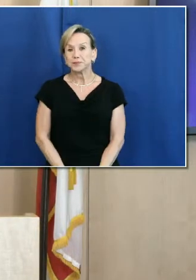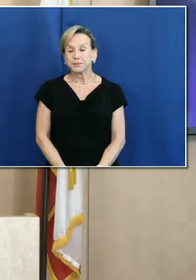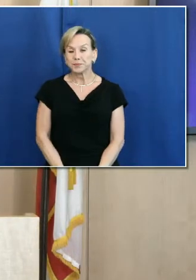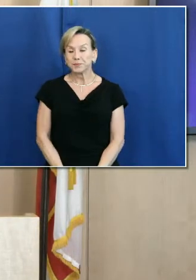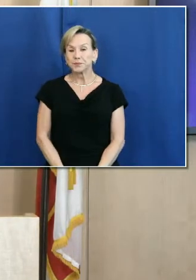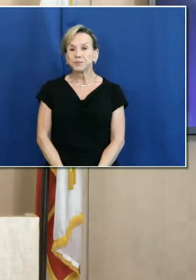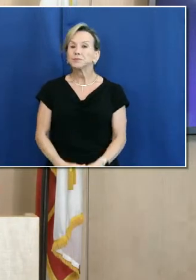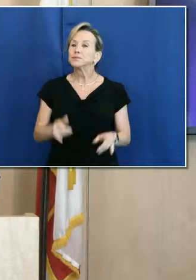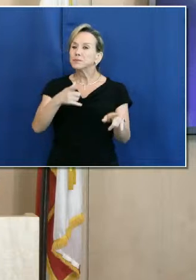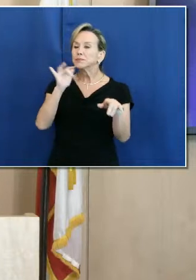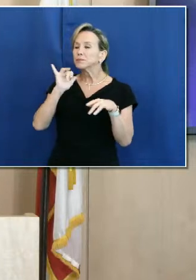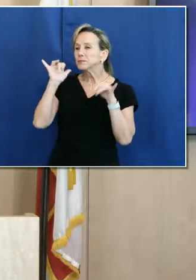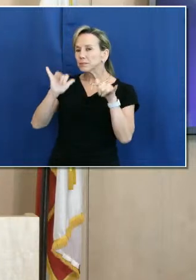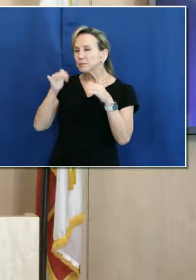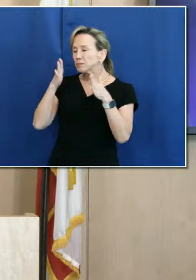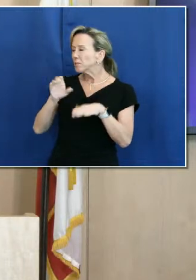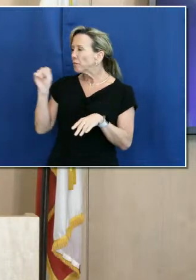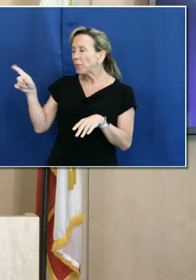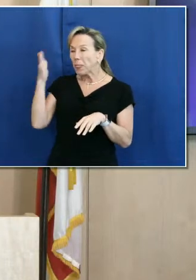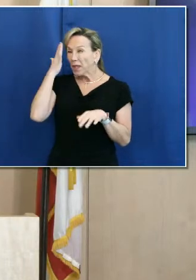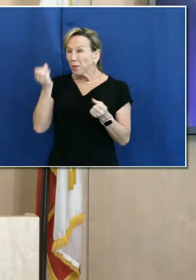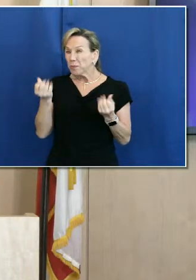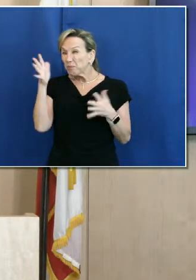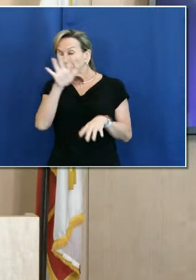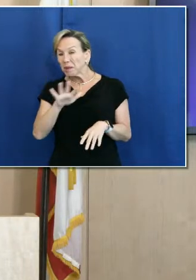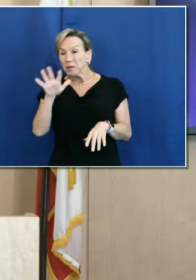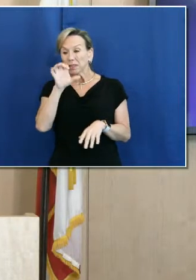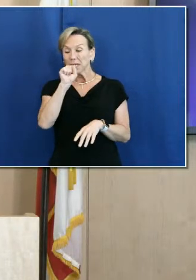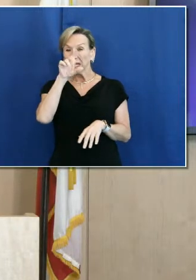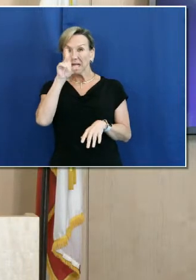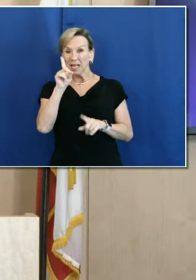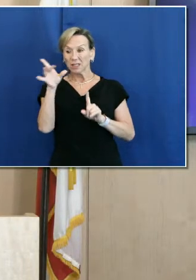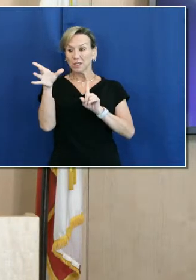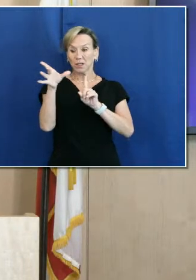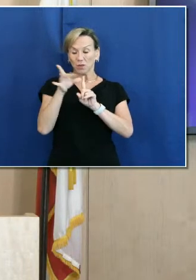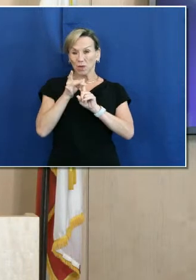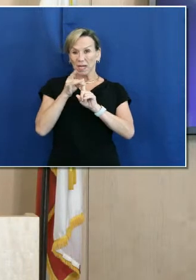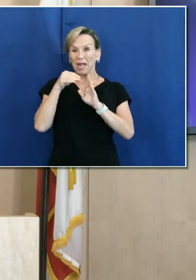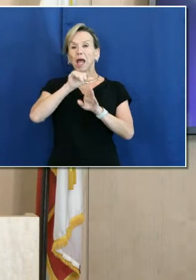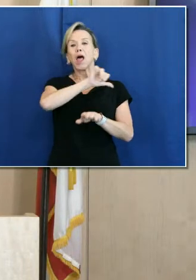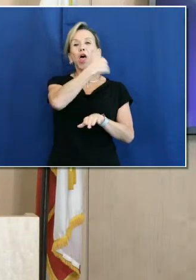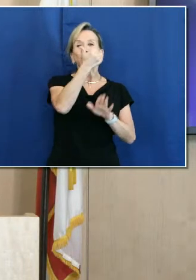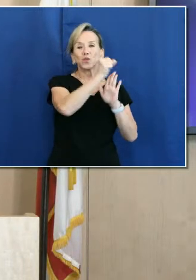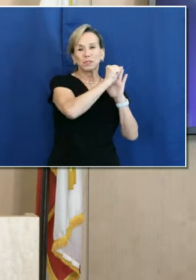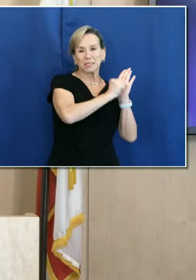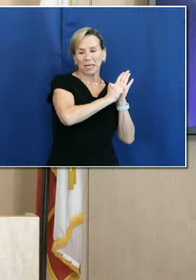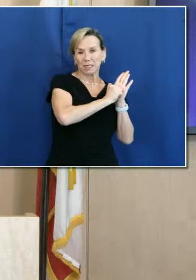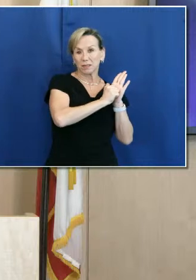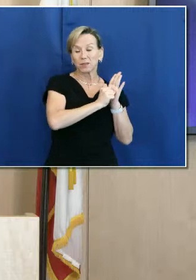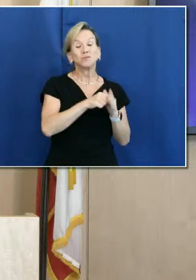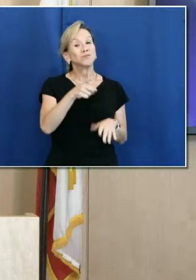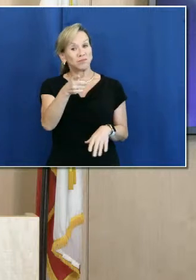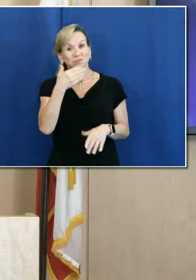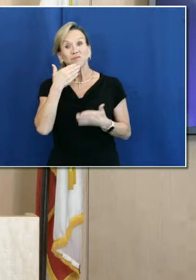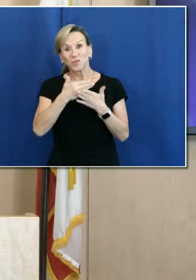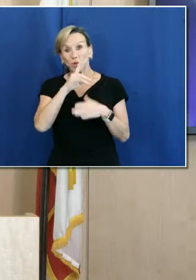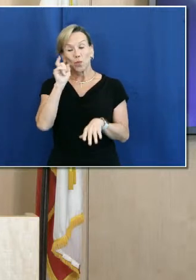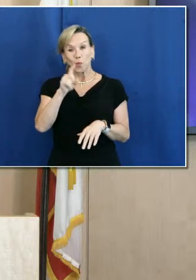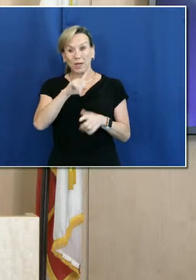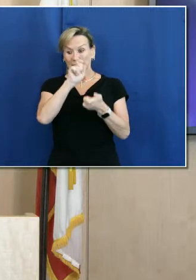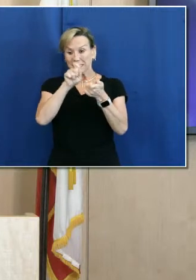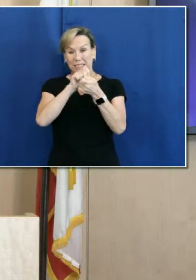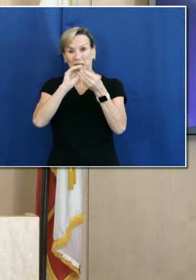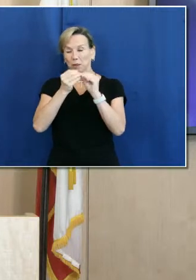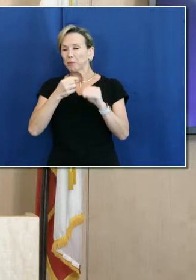Thank you. And did you have any rough numbers on how many San Diegans may have contracted the virus in another state? That's a great question. I don't know off the top of